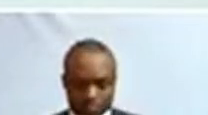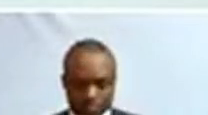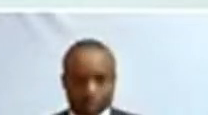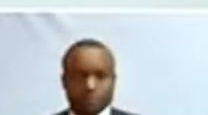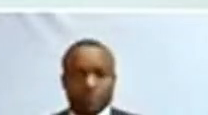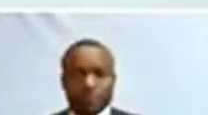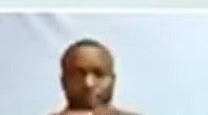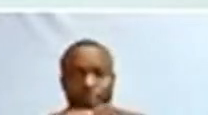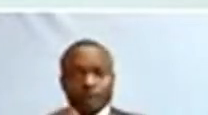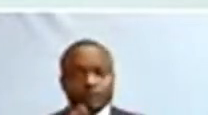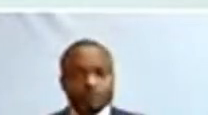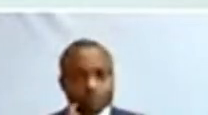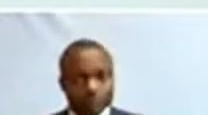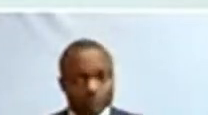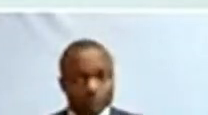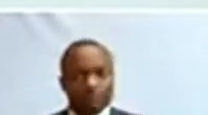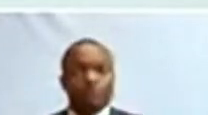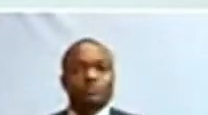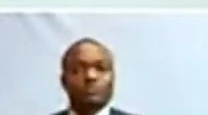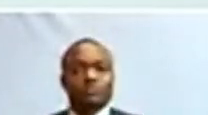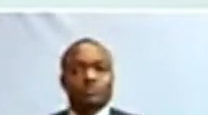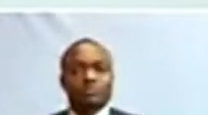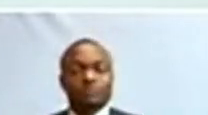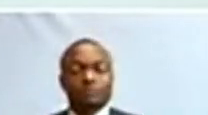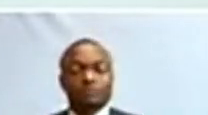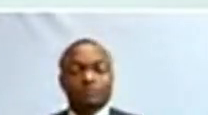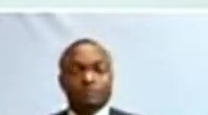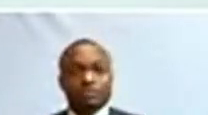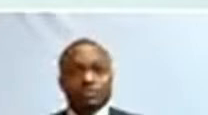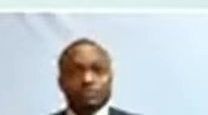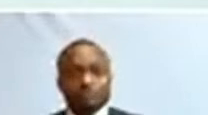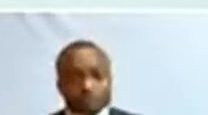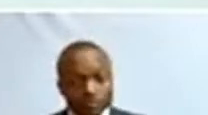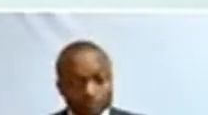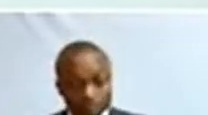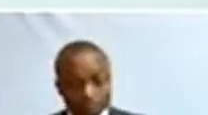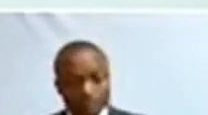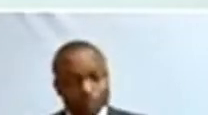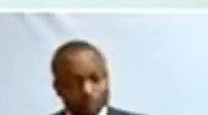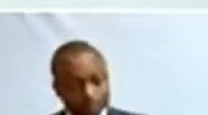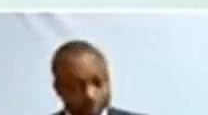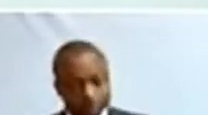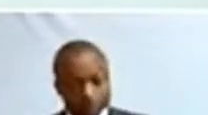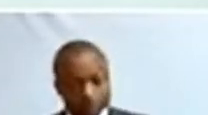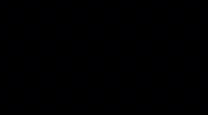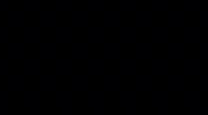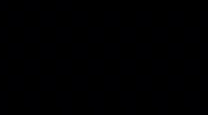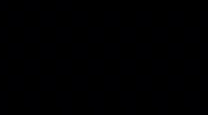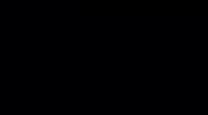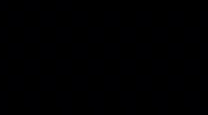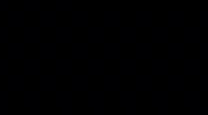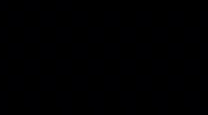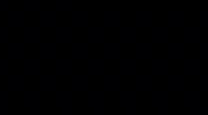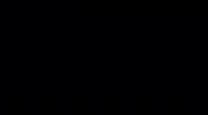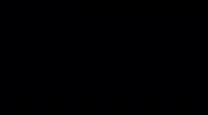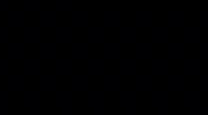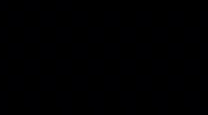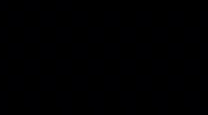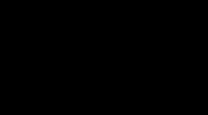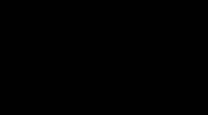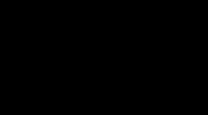Thank you, Chair. An imprest, Chair, is the amount which can be requested